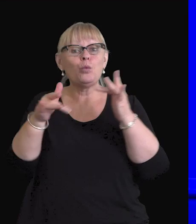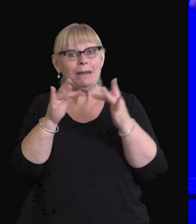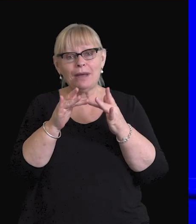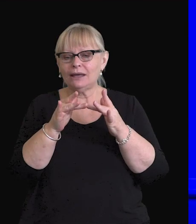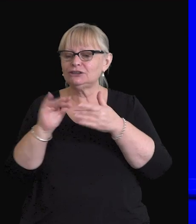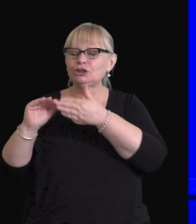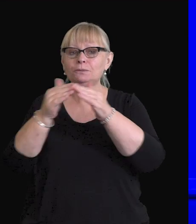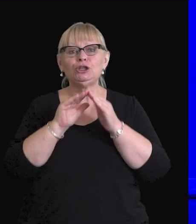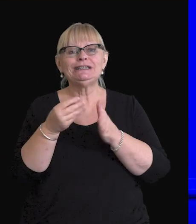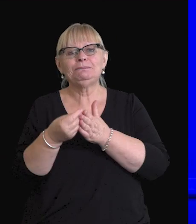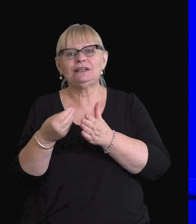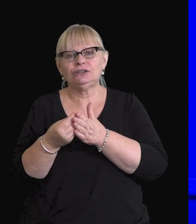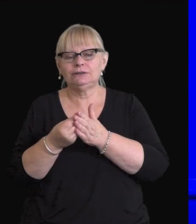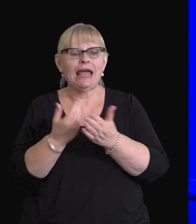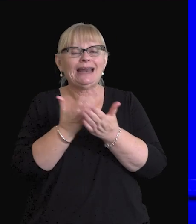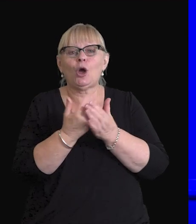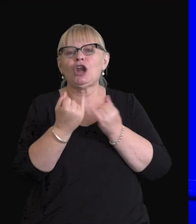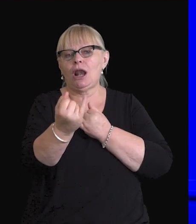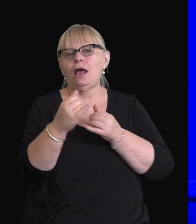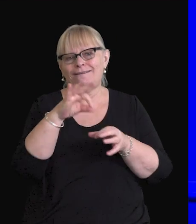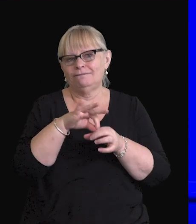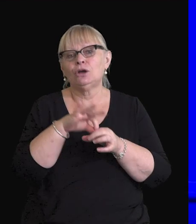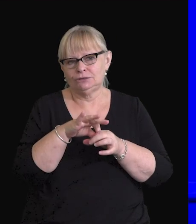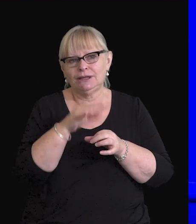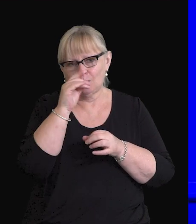web-based community budgeting. We can have online voting.